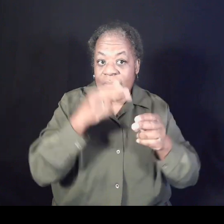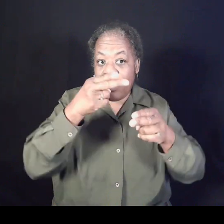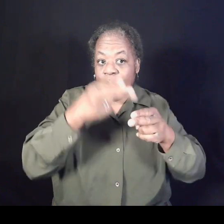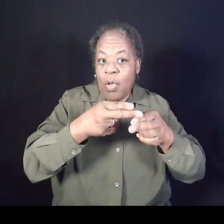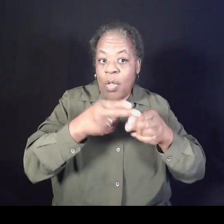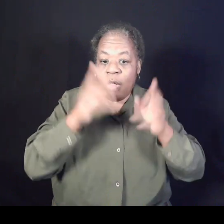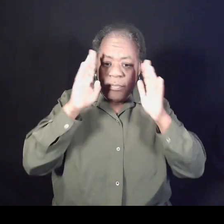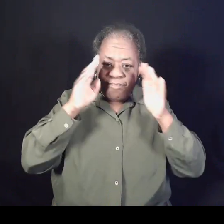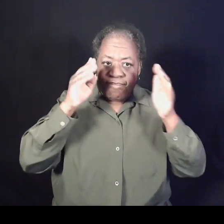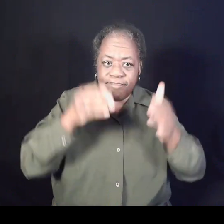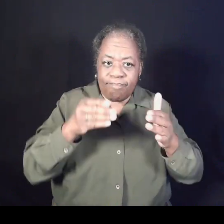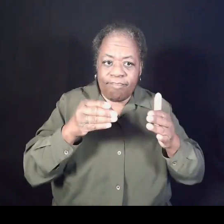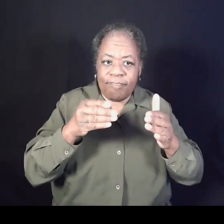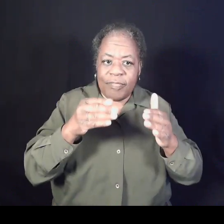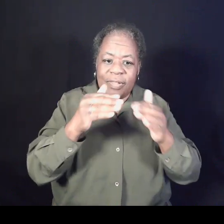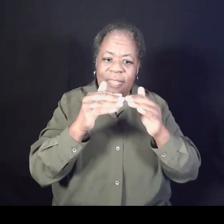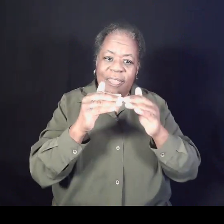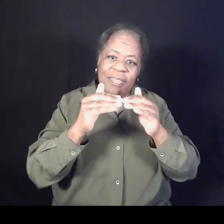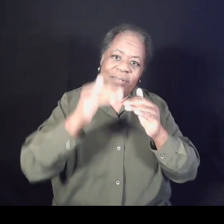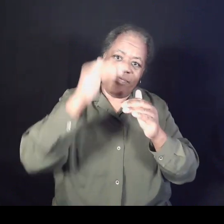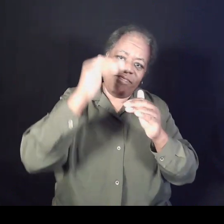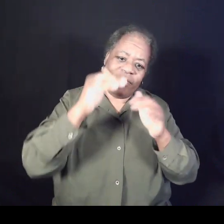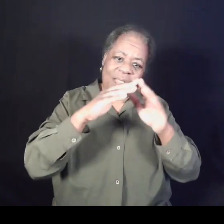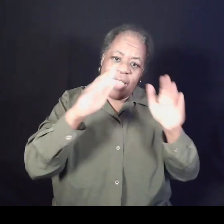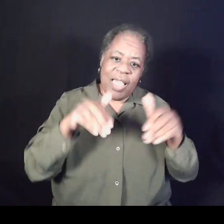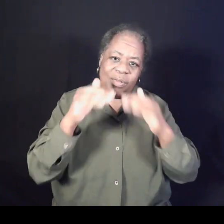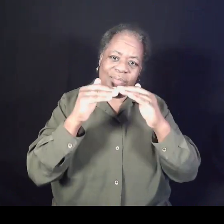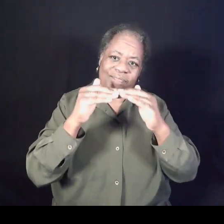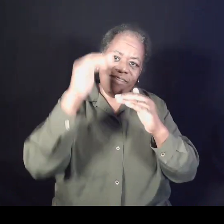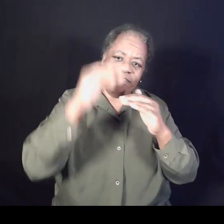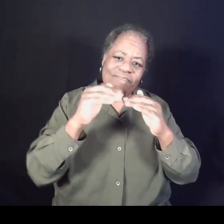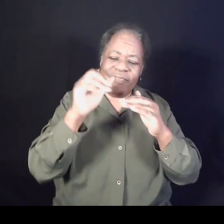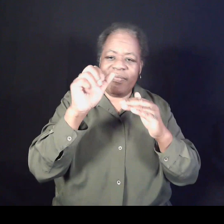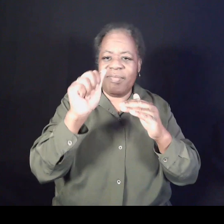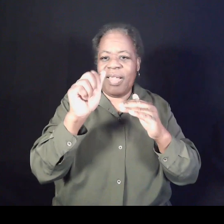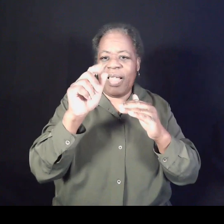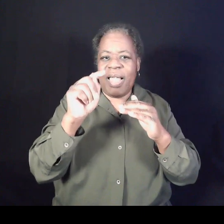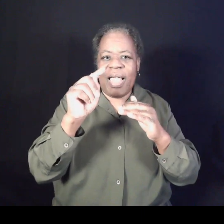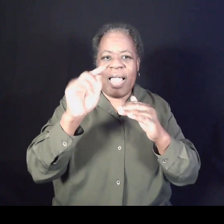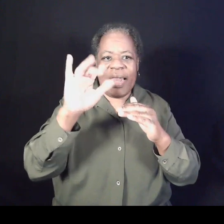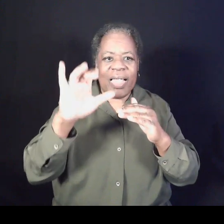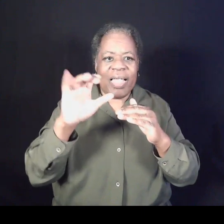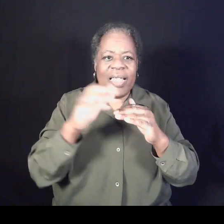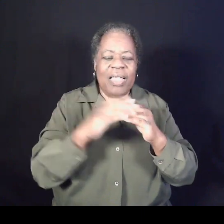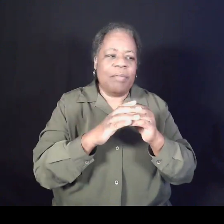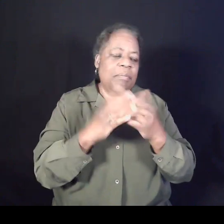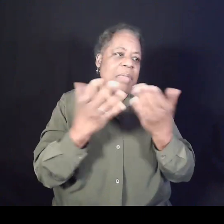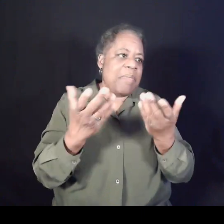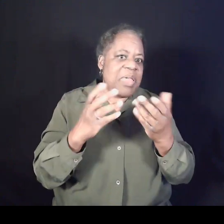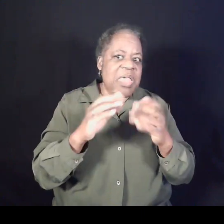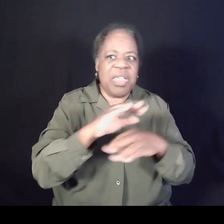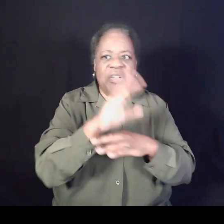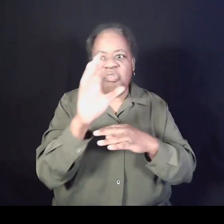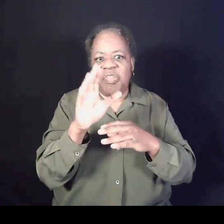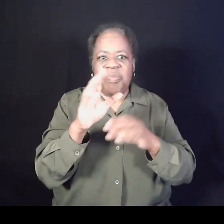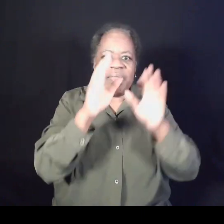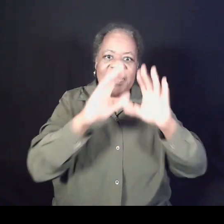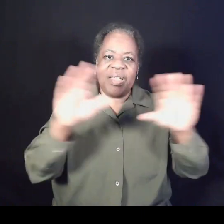the attic of the house, the place where we often store our Christmas decorations and